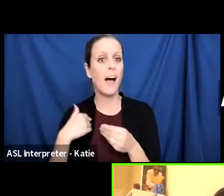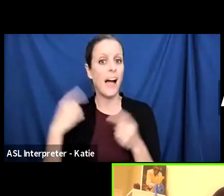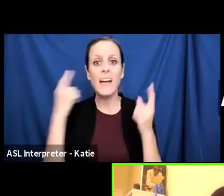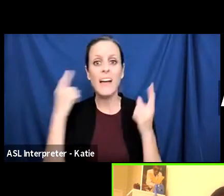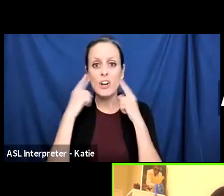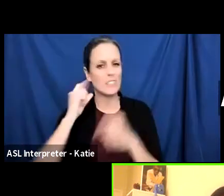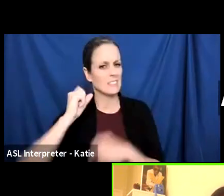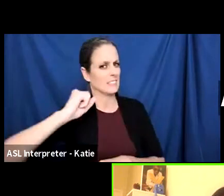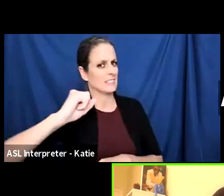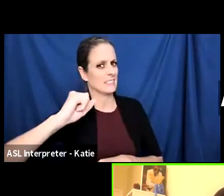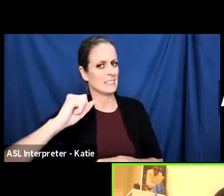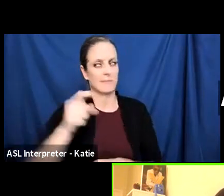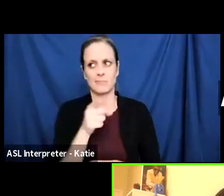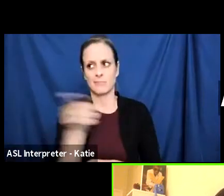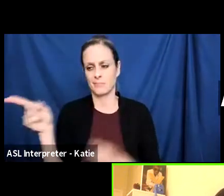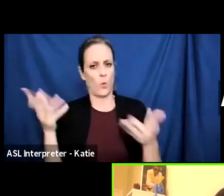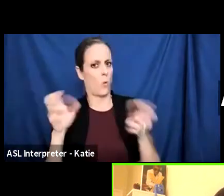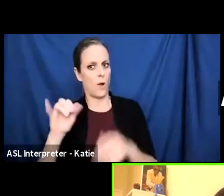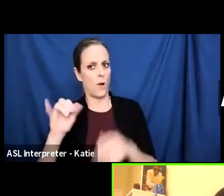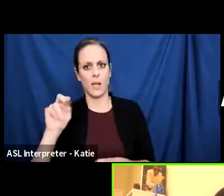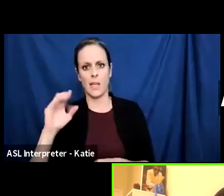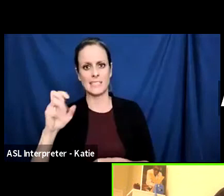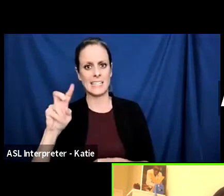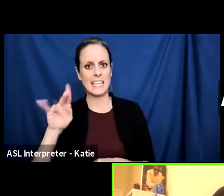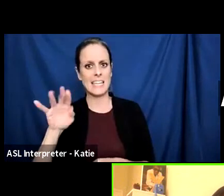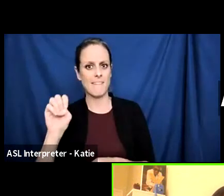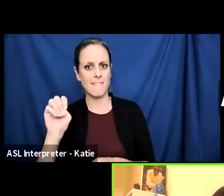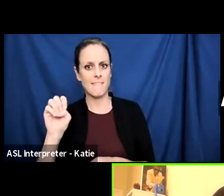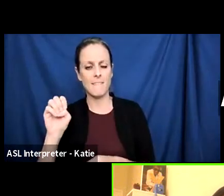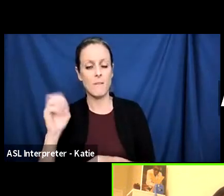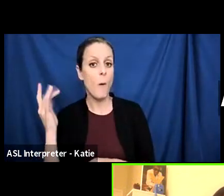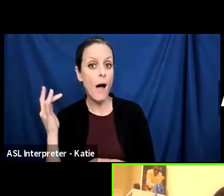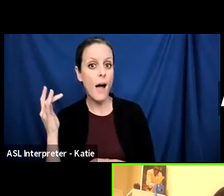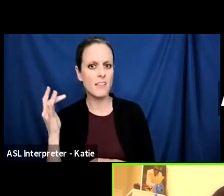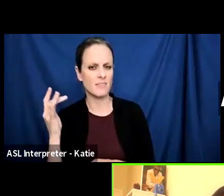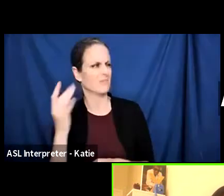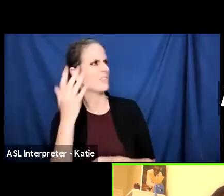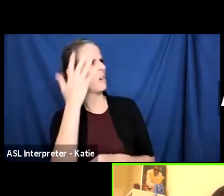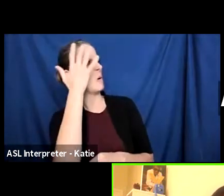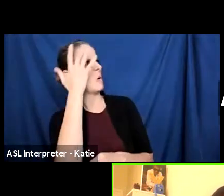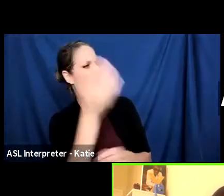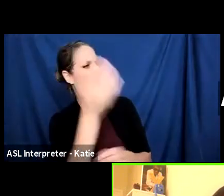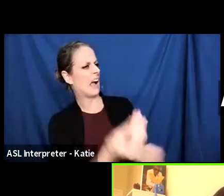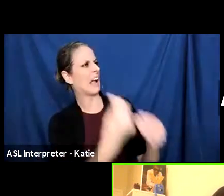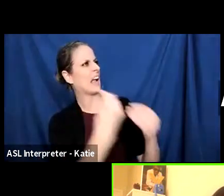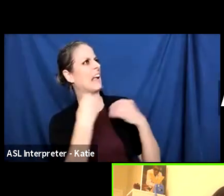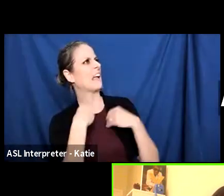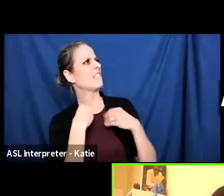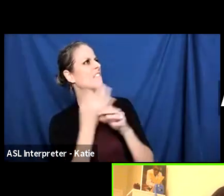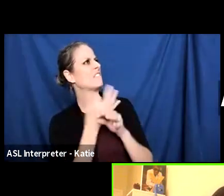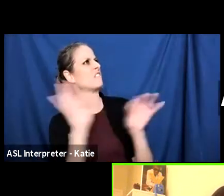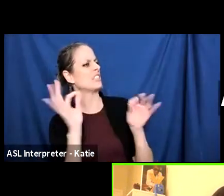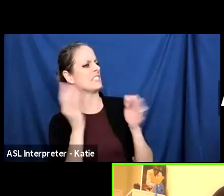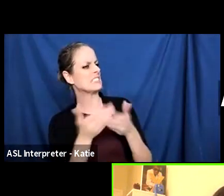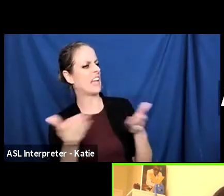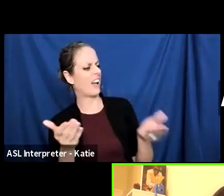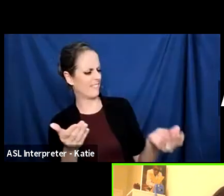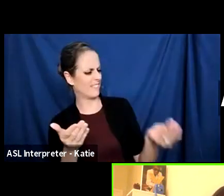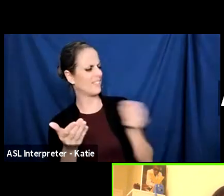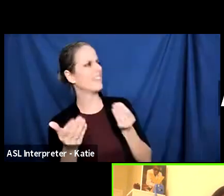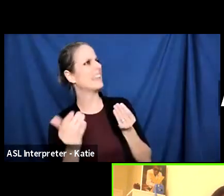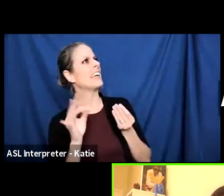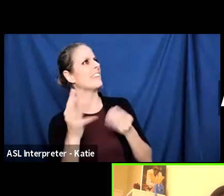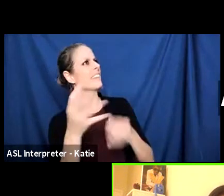incentives. It's kind of more of a sentiment of why are they giving us free stuff to get the